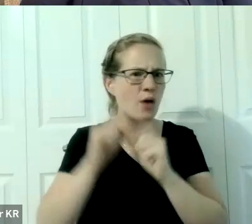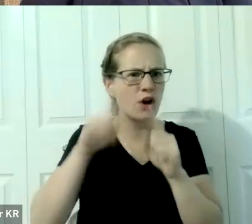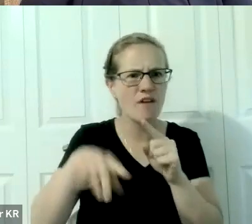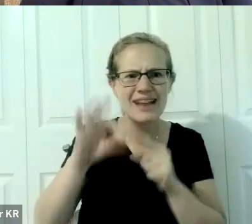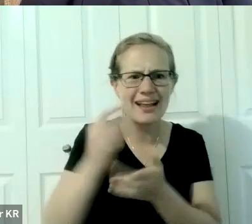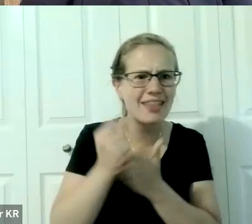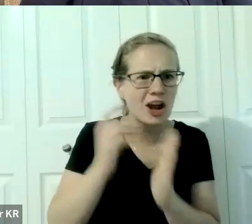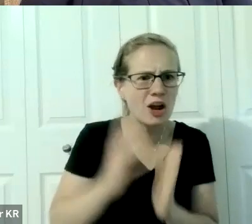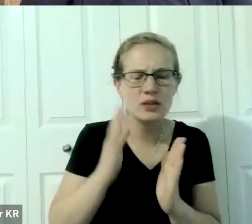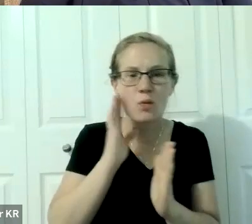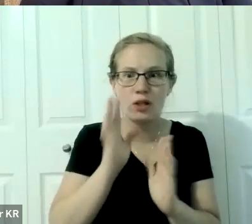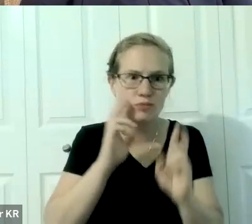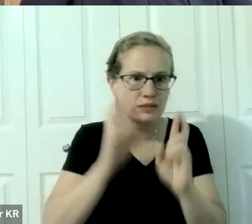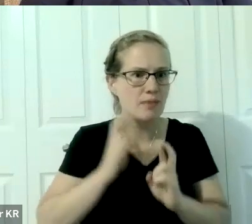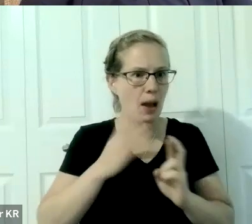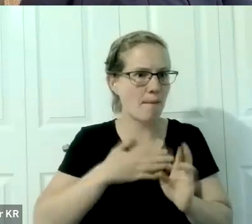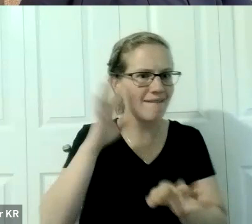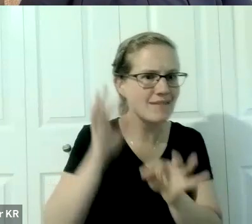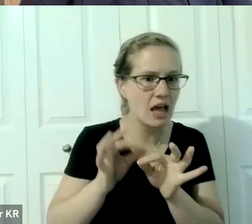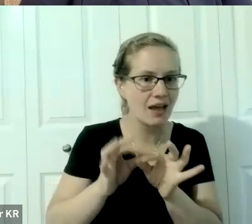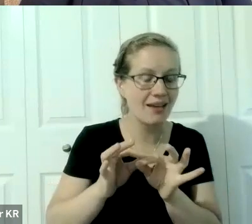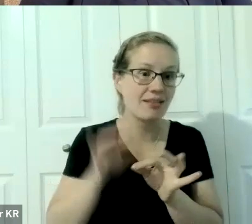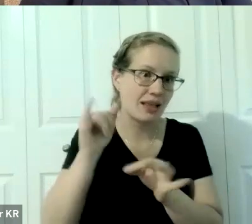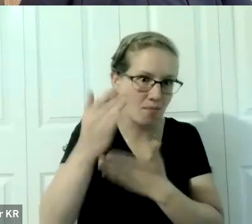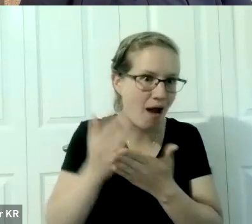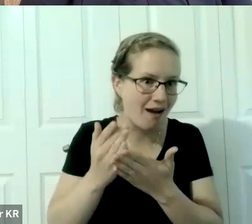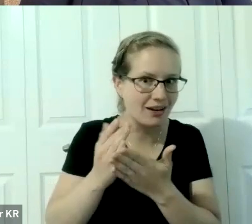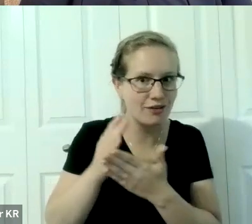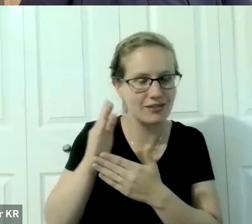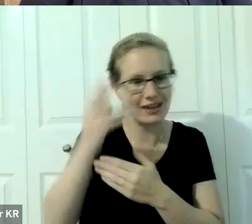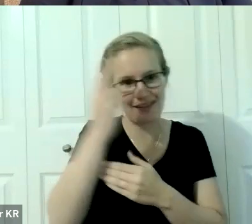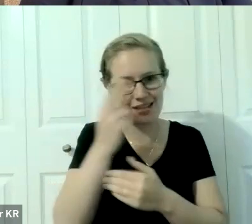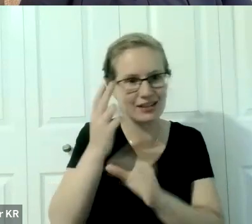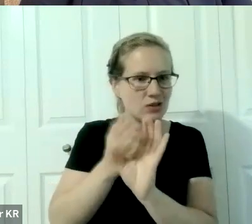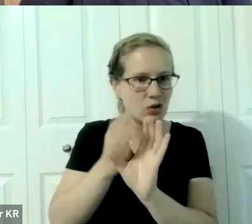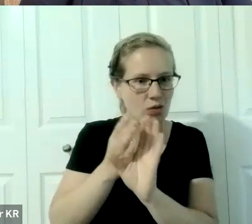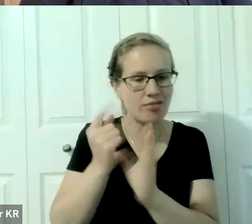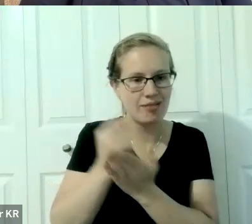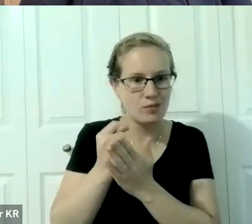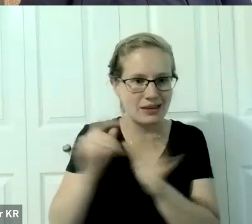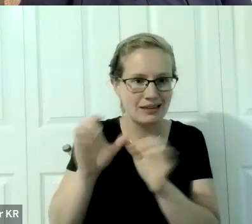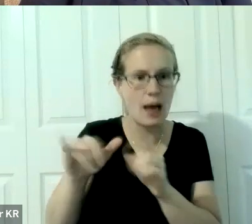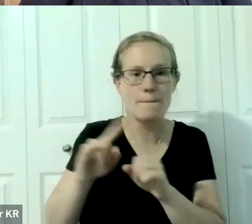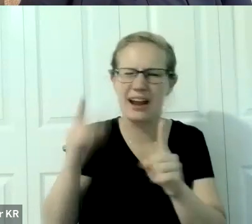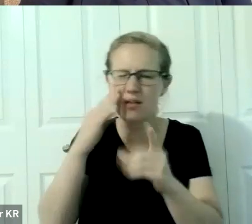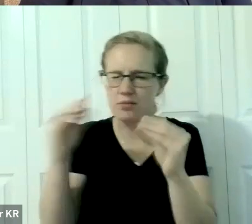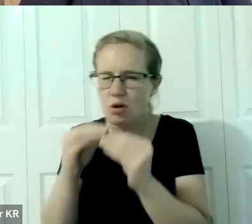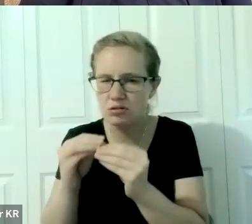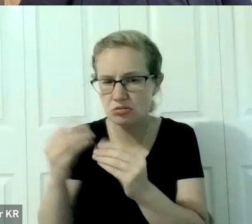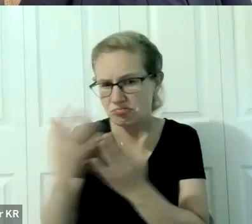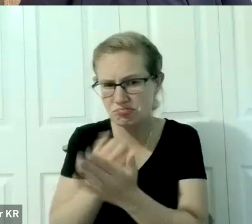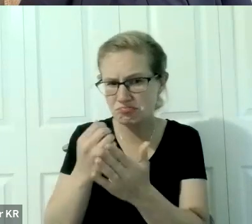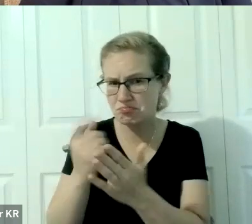that will respect my faith? And that's part of what Catholic psychotherapy does. I know it does more than that. So could you just take a minute or two